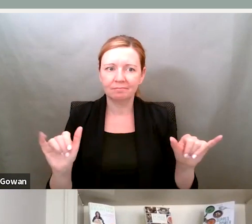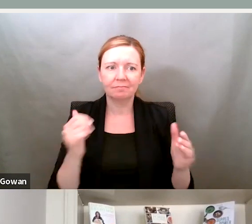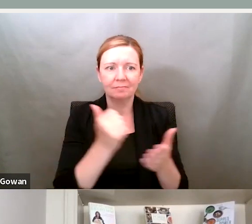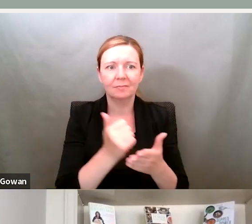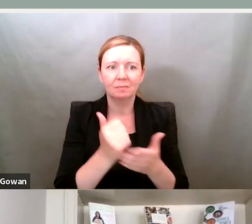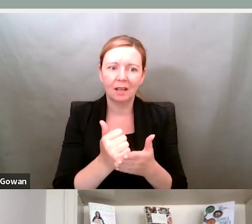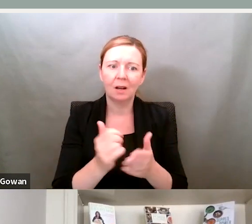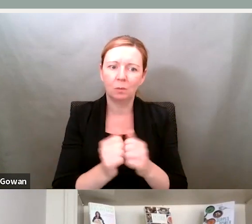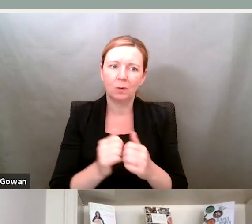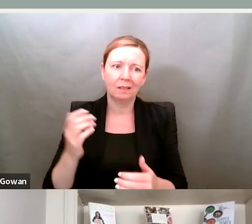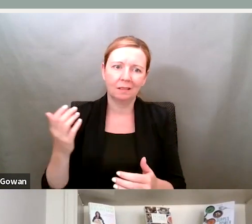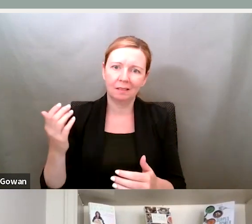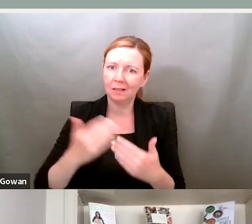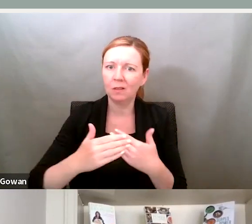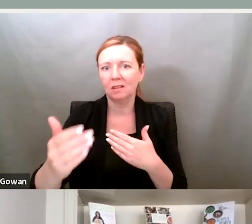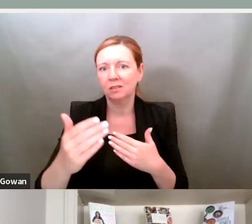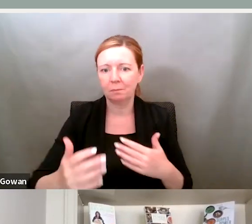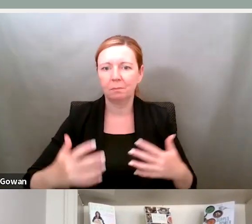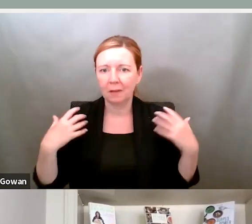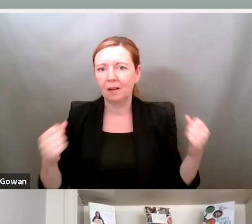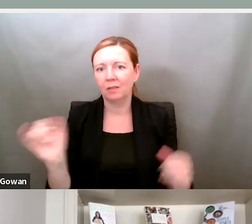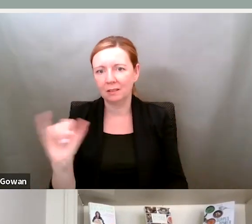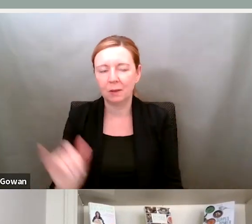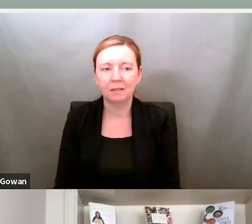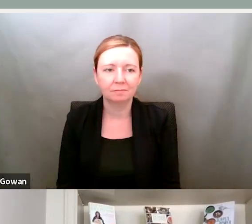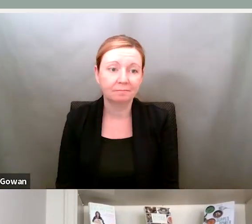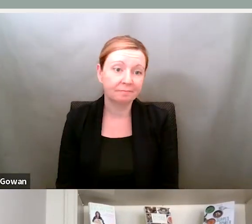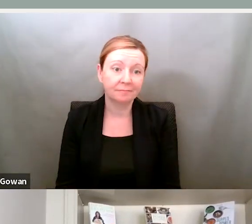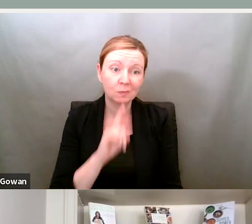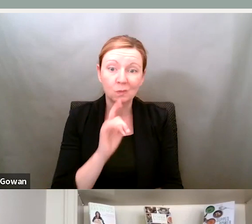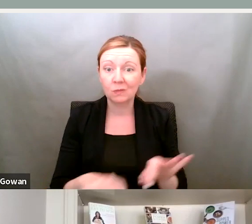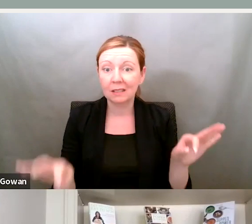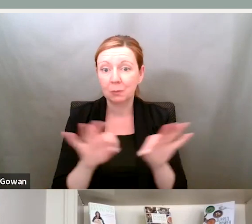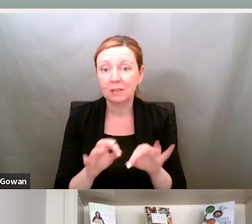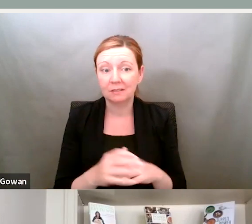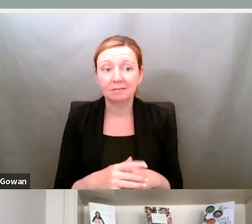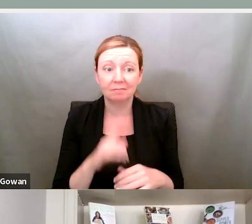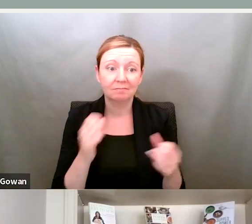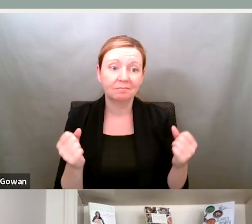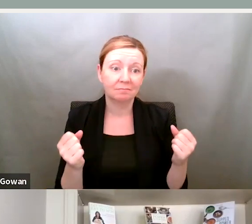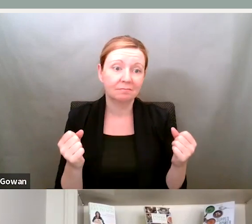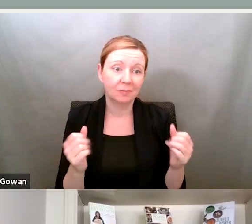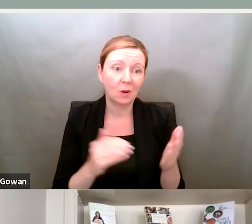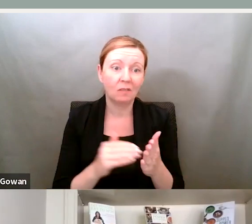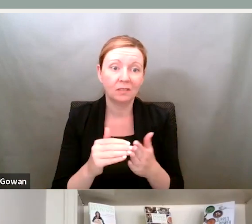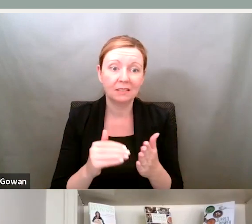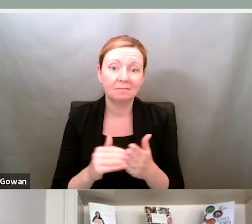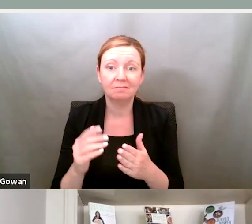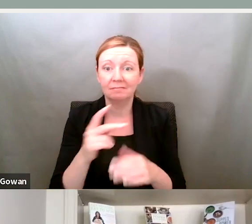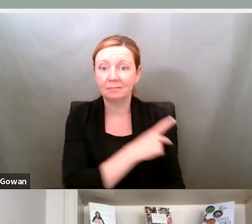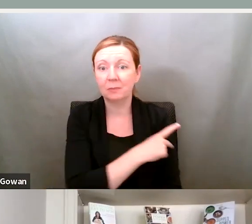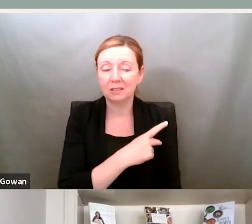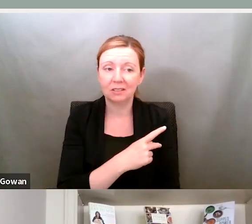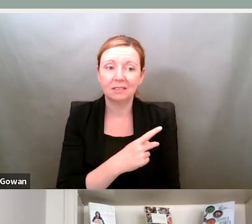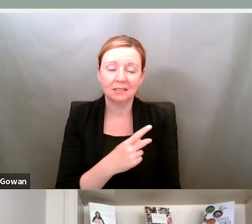us with our long-term health as well. Those are really, really important. And many times, patients come to